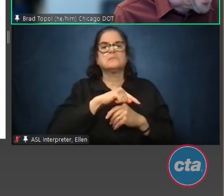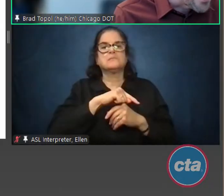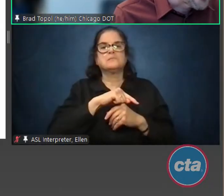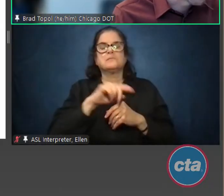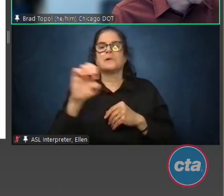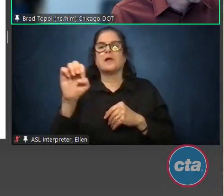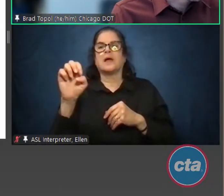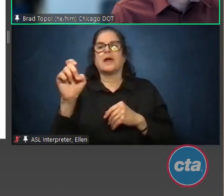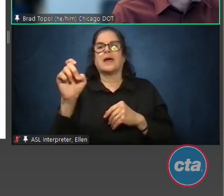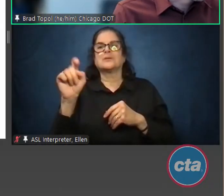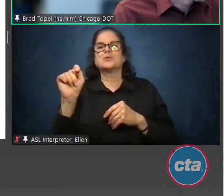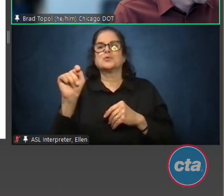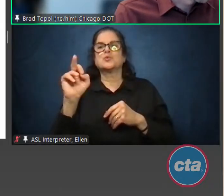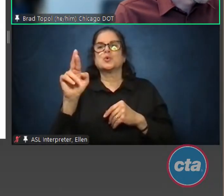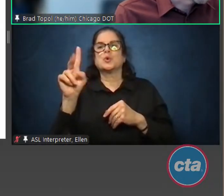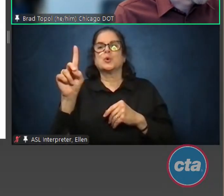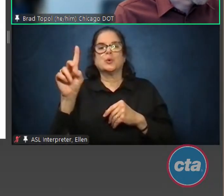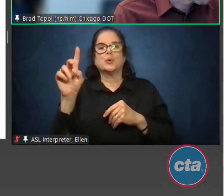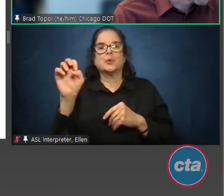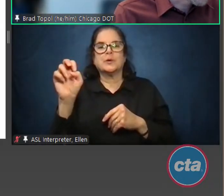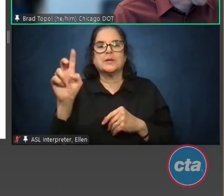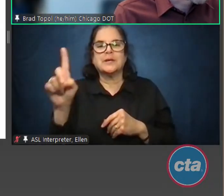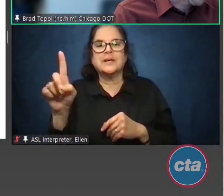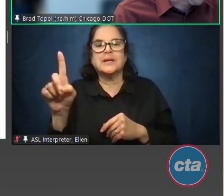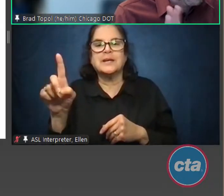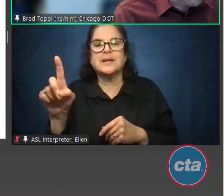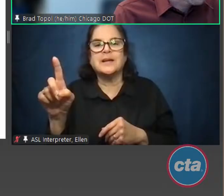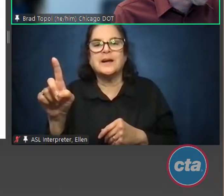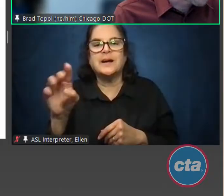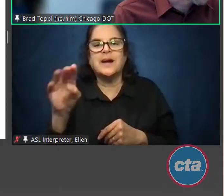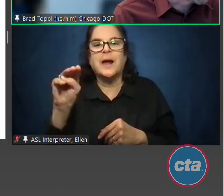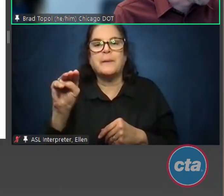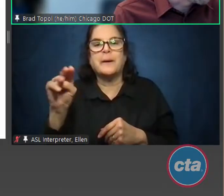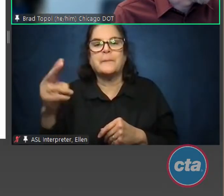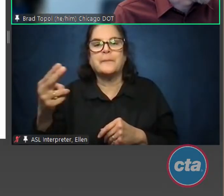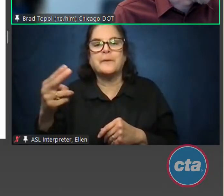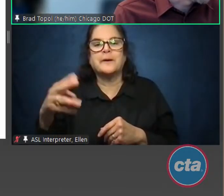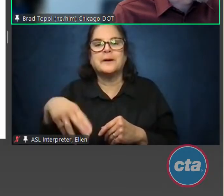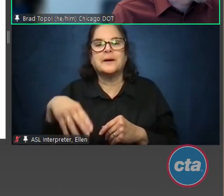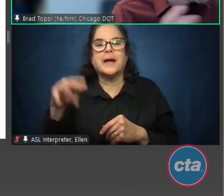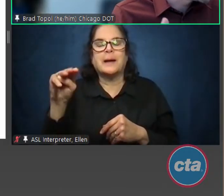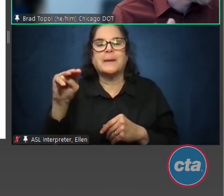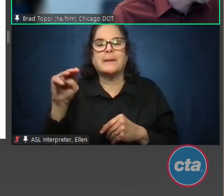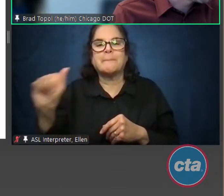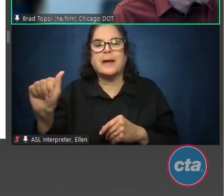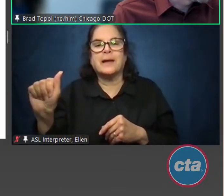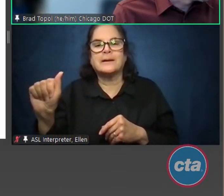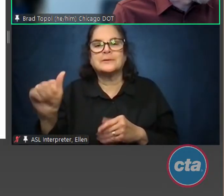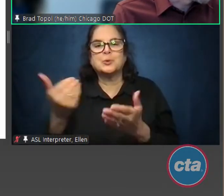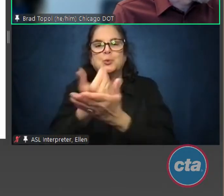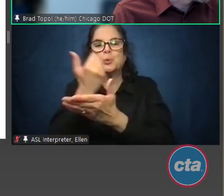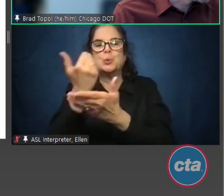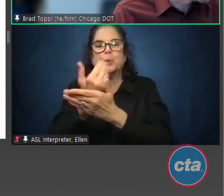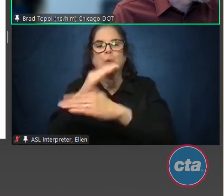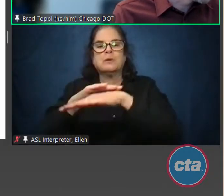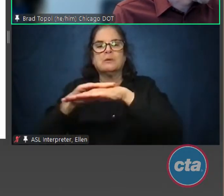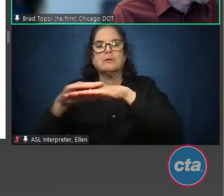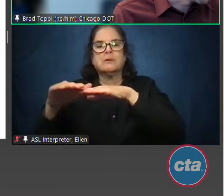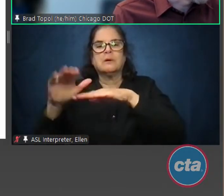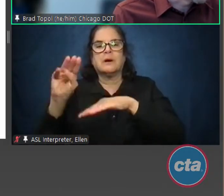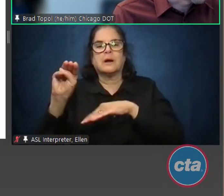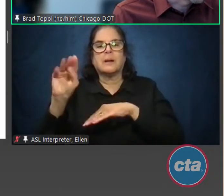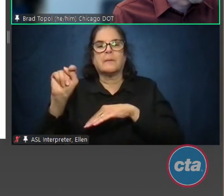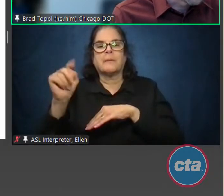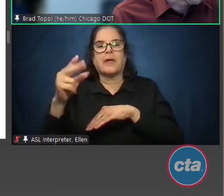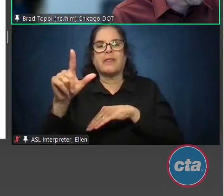extruded MMA. MMA stands for methyl methacrylate, which is just a new type of marking that we use that's